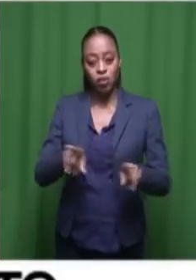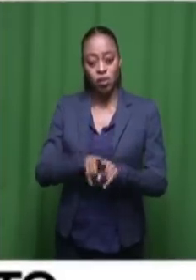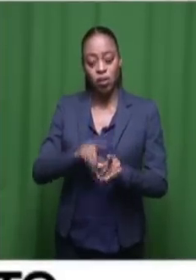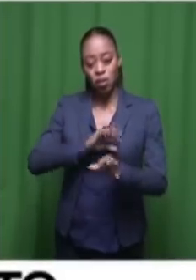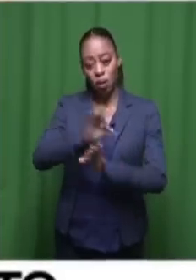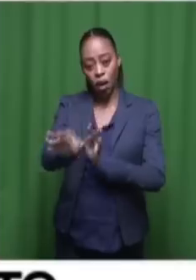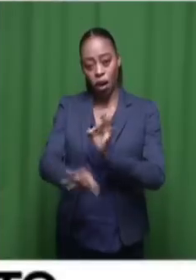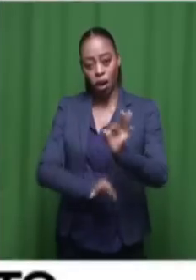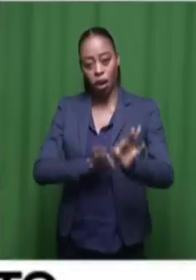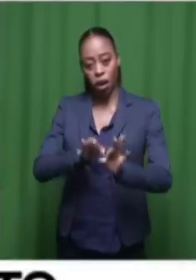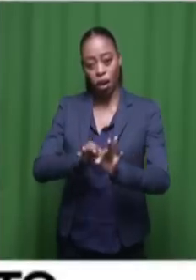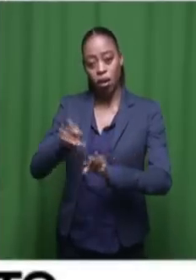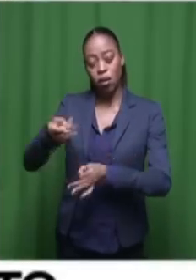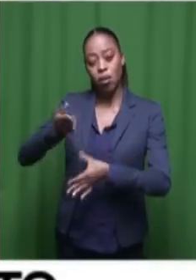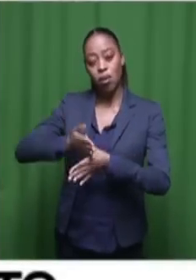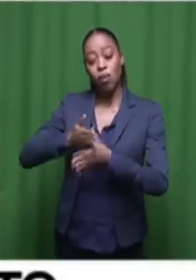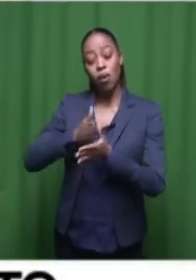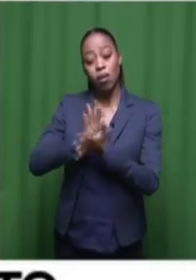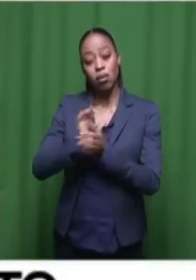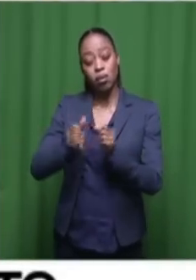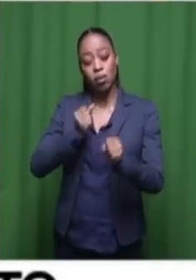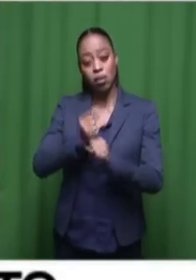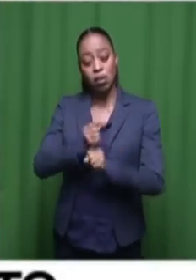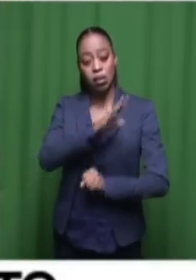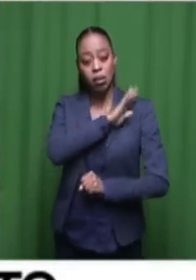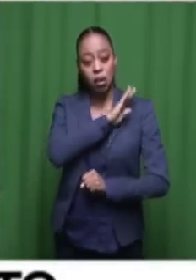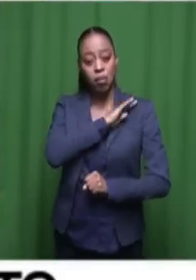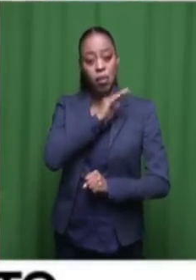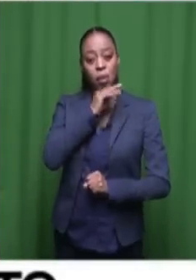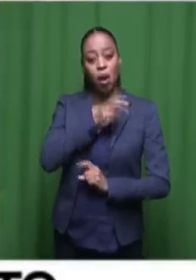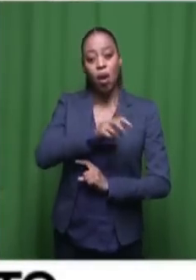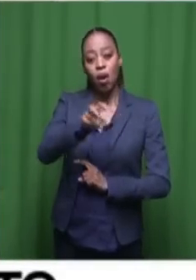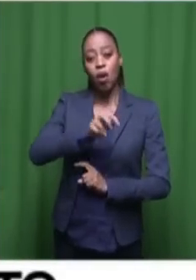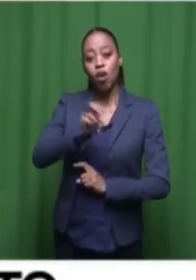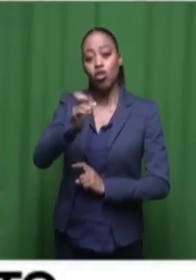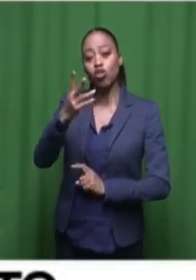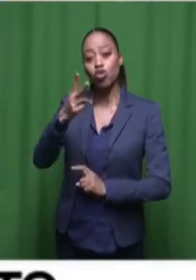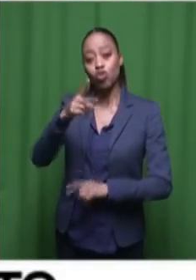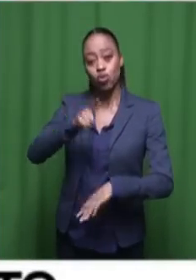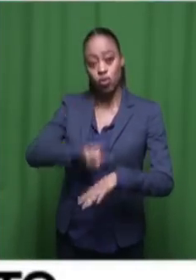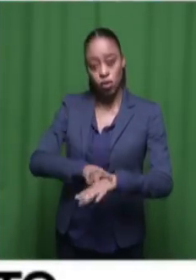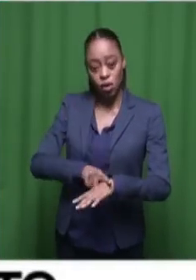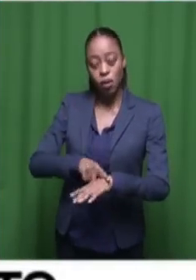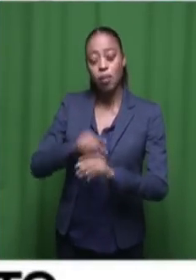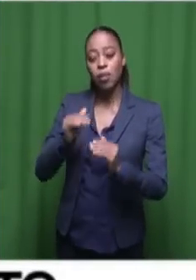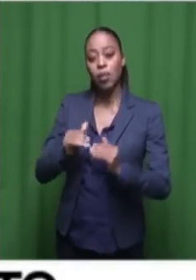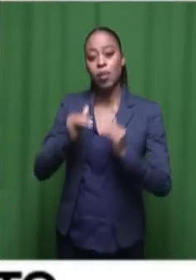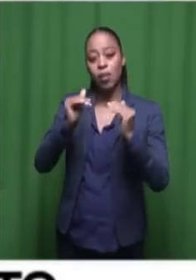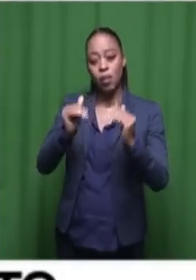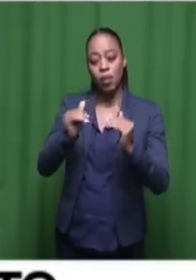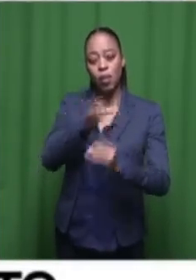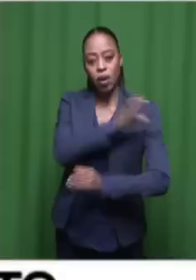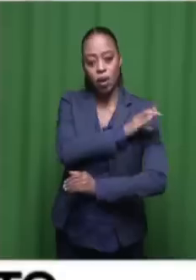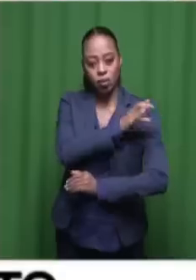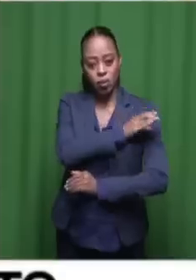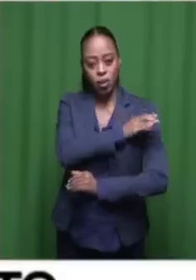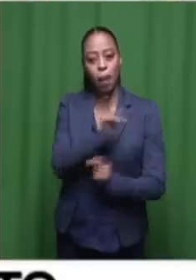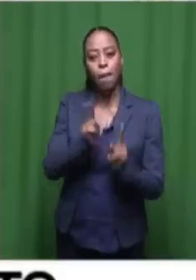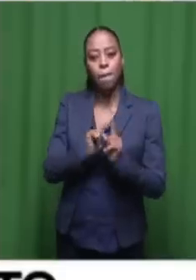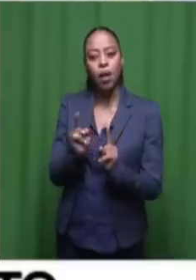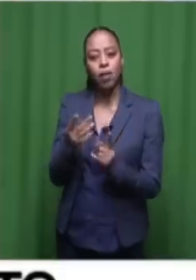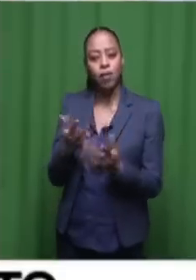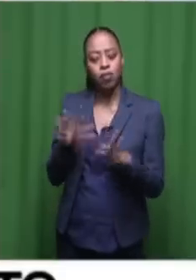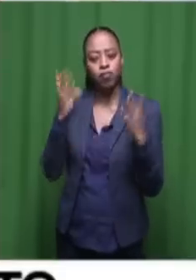He served 10 years in the British Army, which included 2 tours in Afghanistan, rising to the rank of captain. But he, of course,